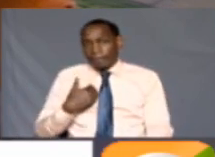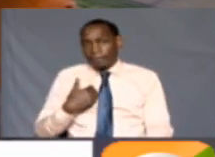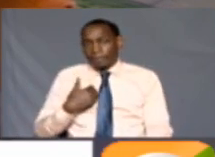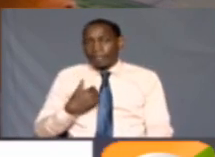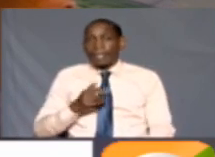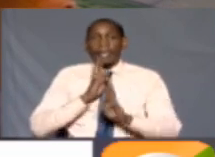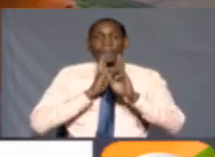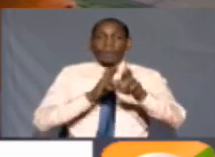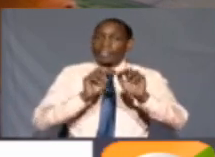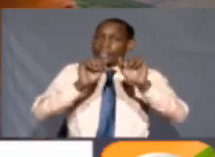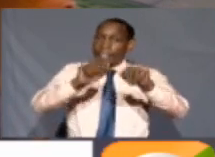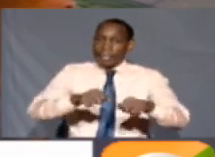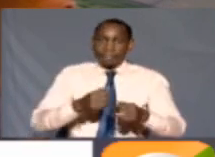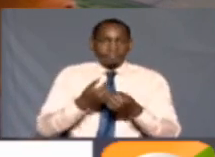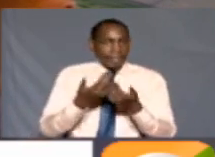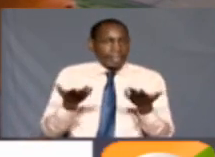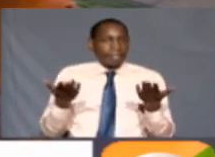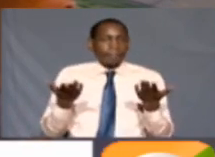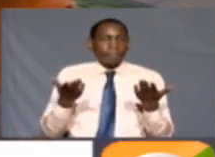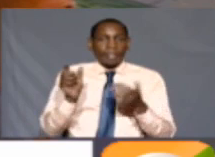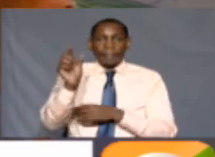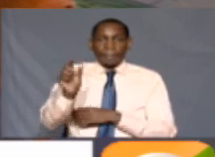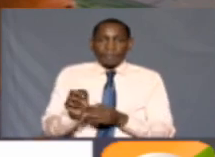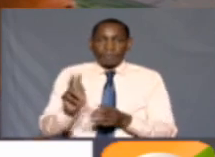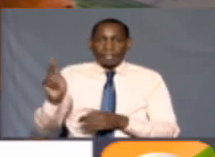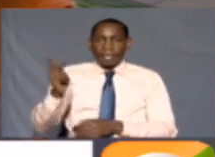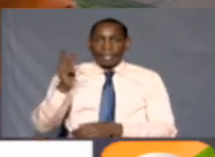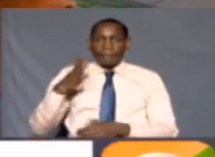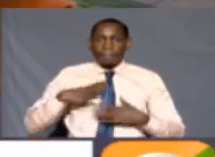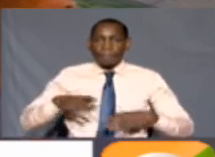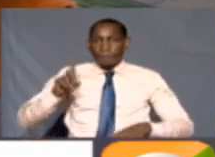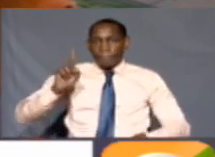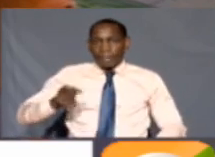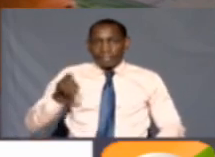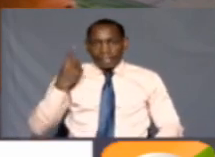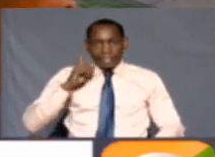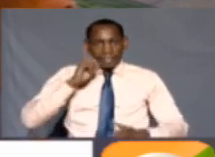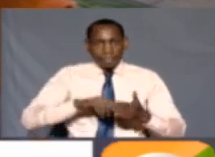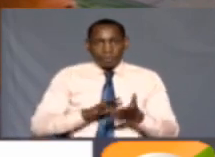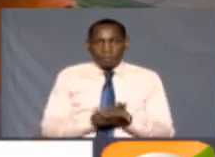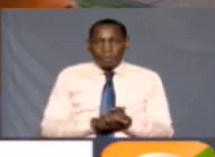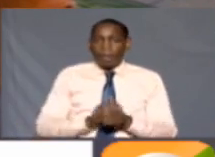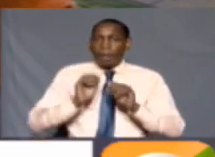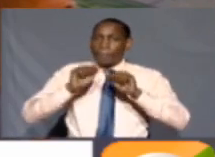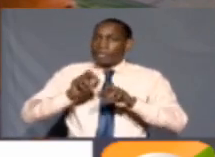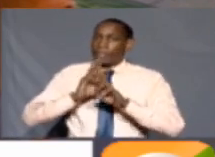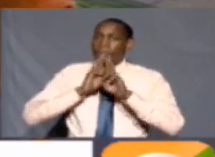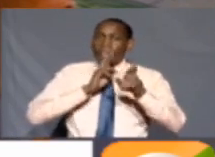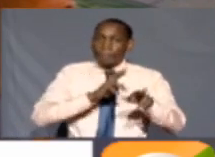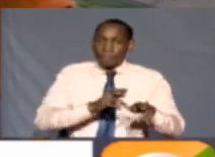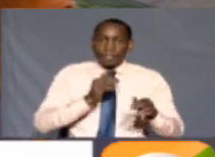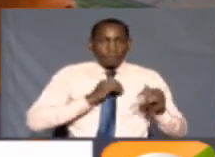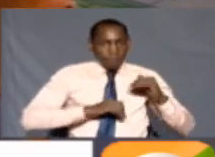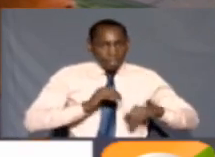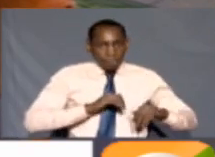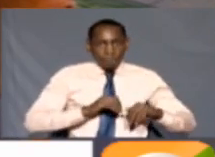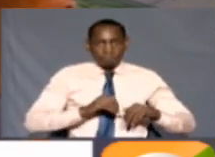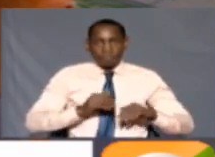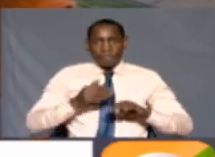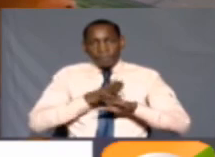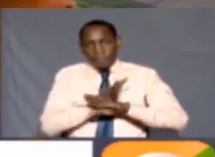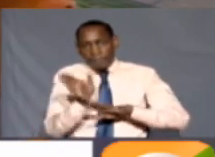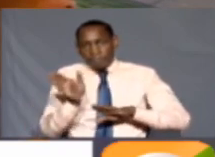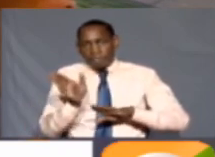for reporting to anyone. Now, what Kenyans need to understand is this. You can whistleblow, you can report corruption,